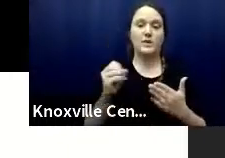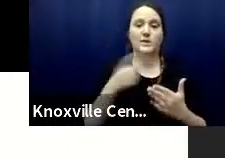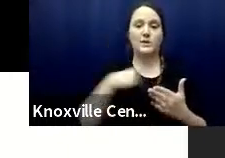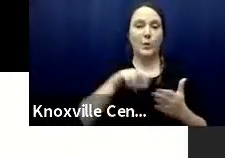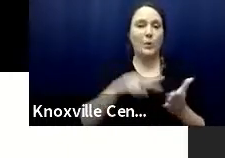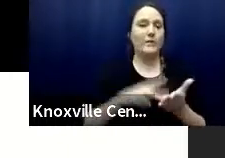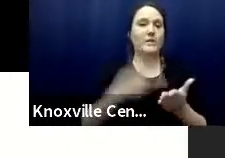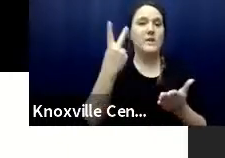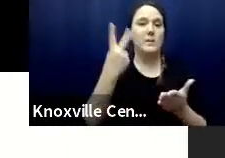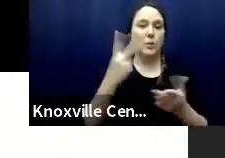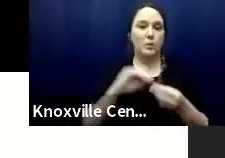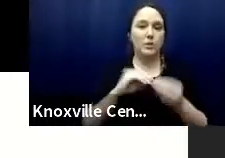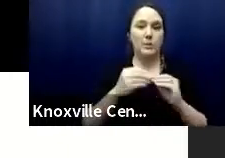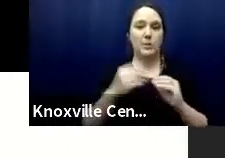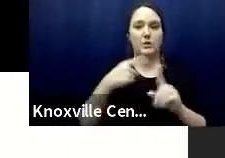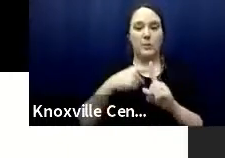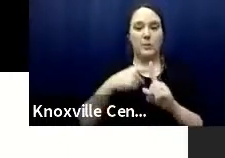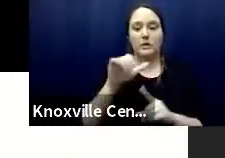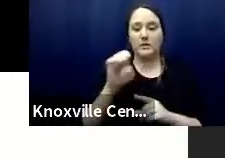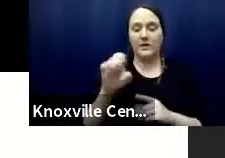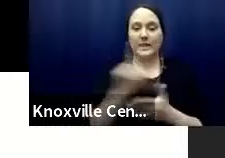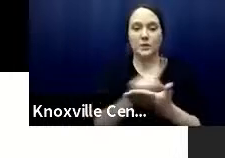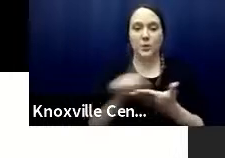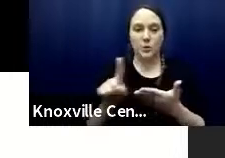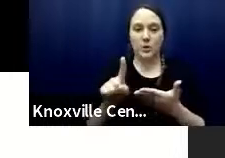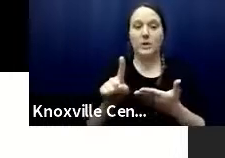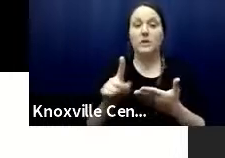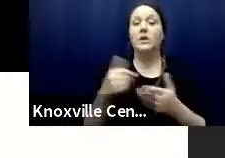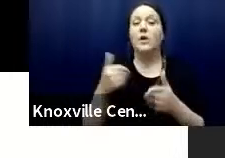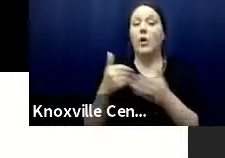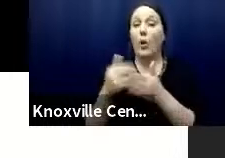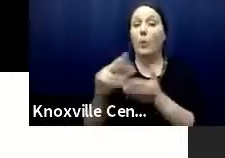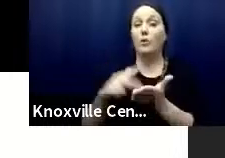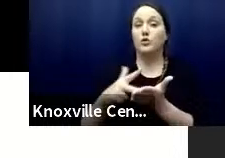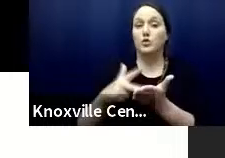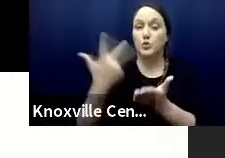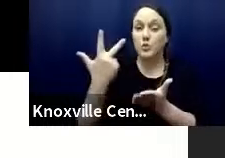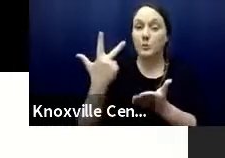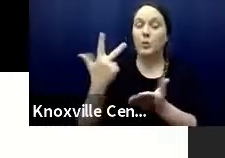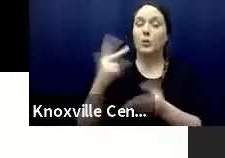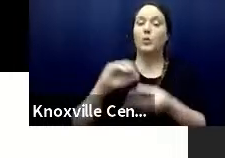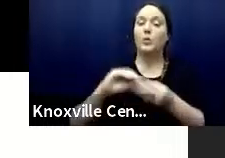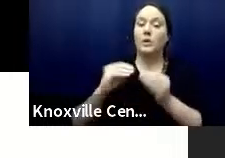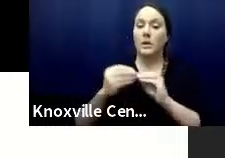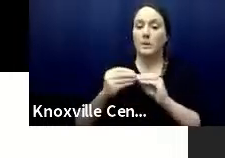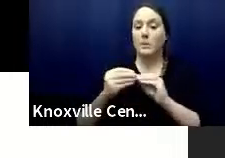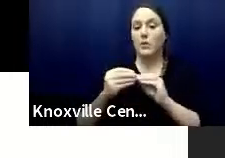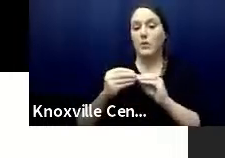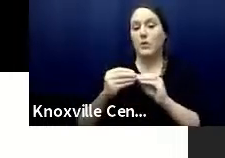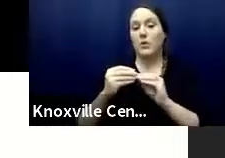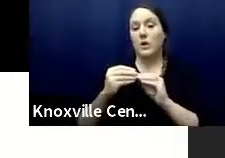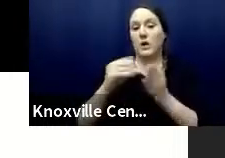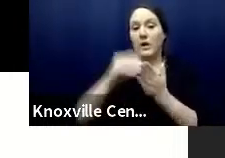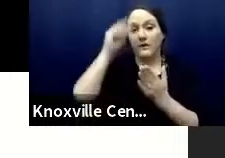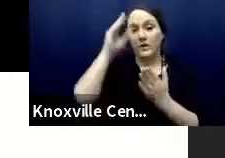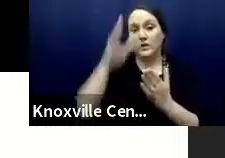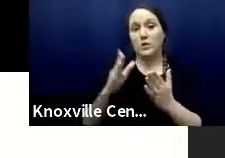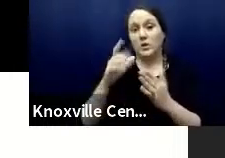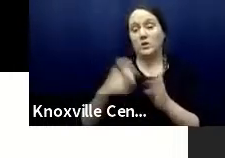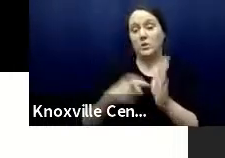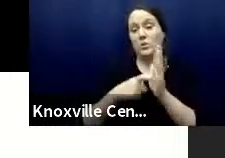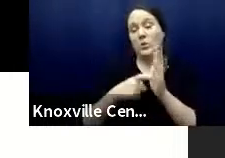the number of positive cases in 1 week. We've almost tripled the numbers of students